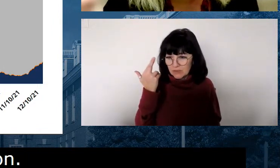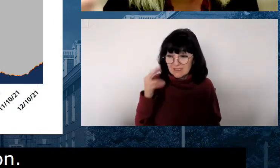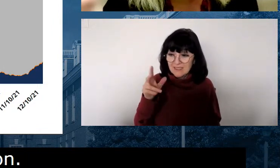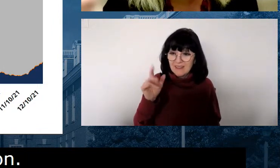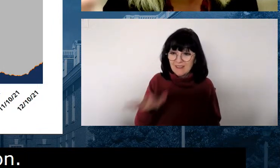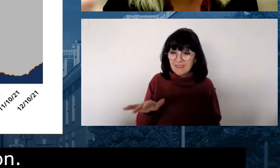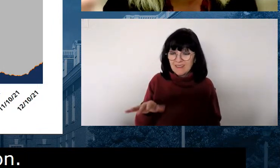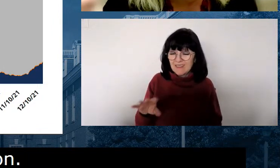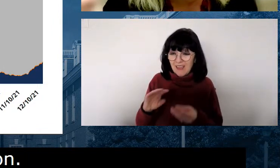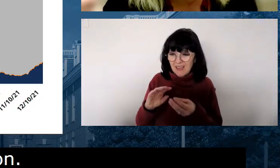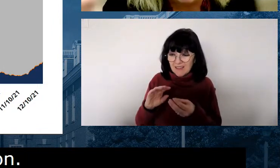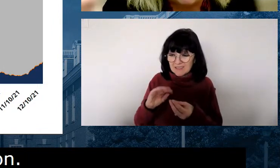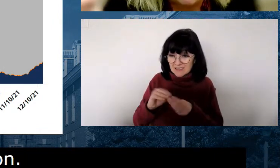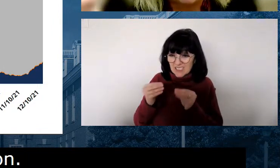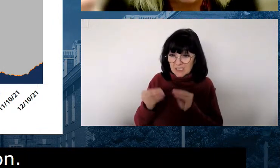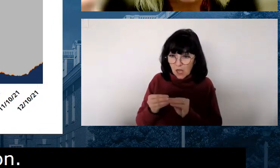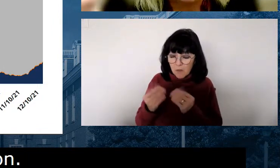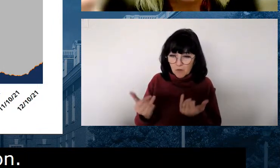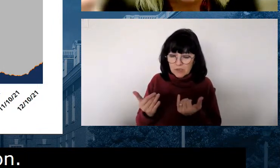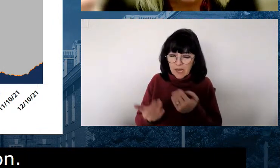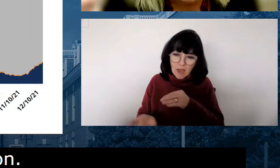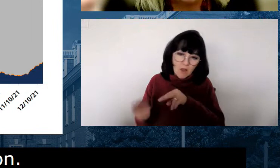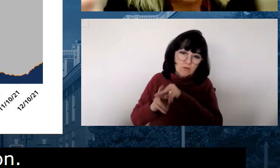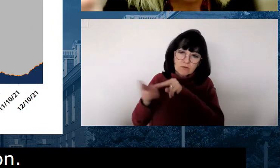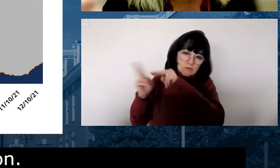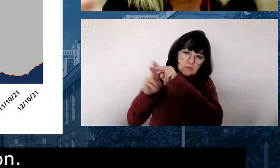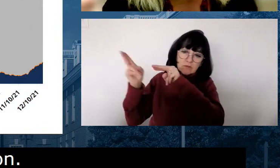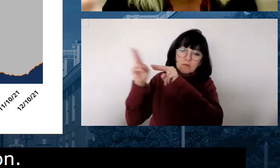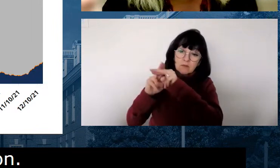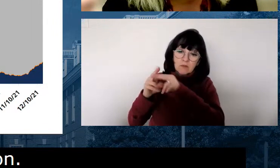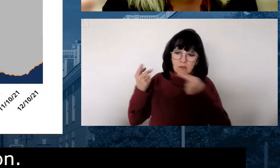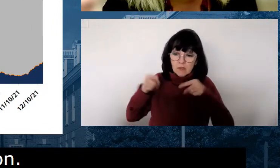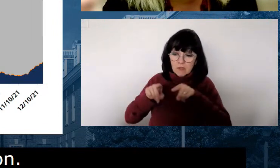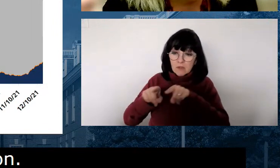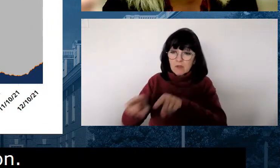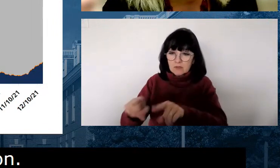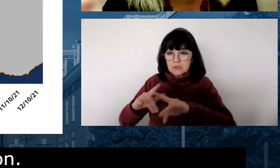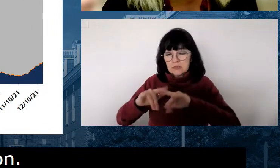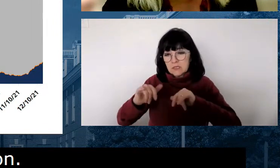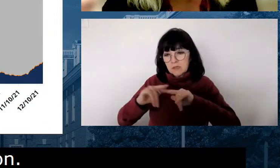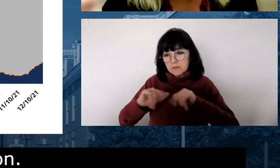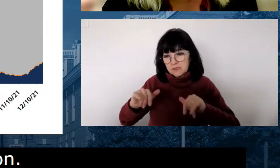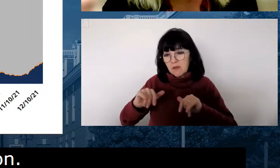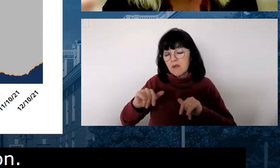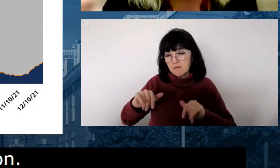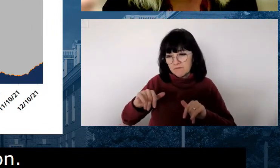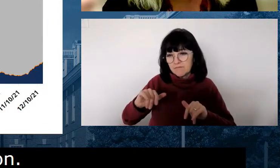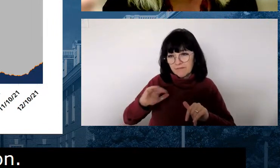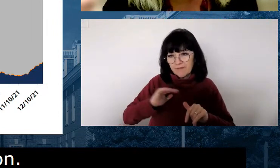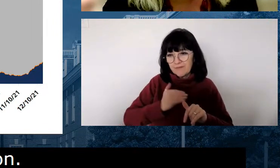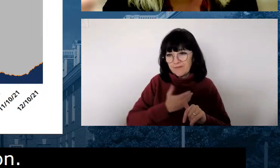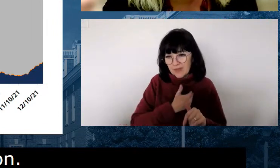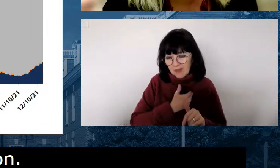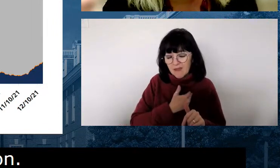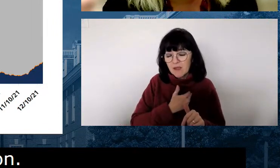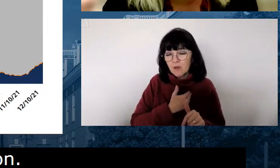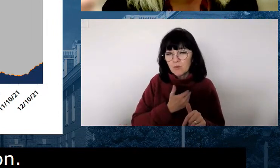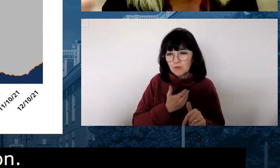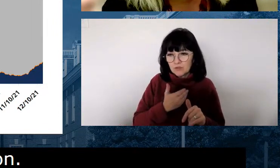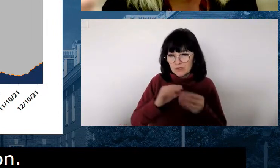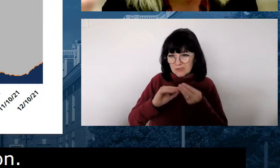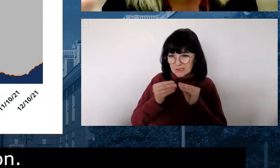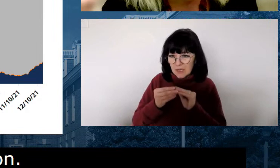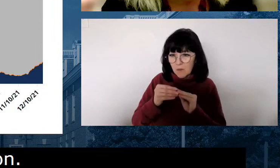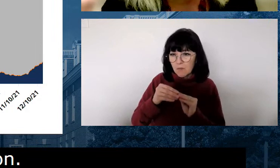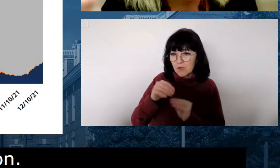COVID patients that we are seeing today is really straining our healthcare system and resources,